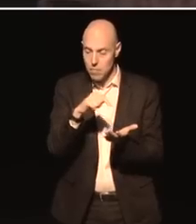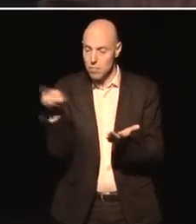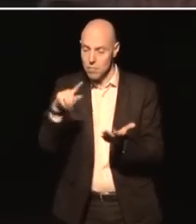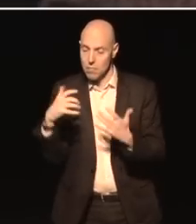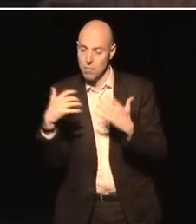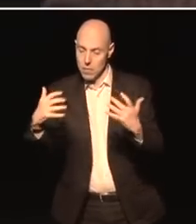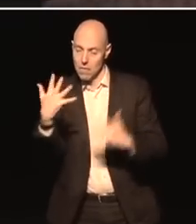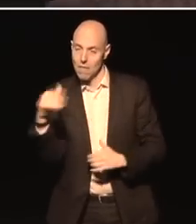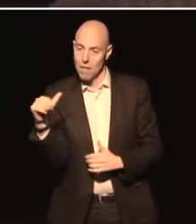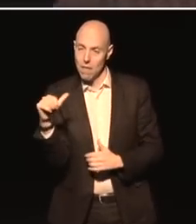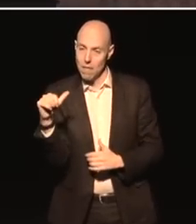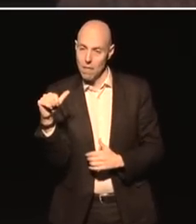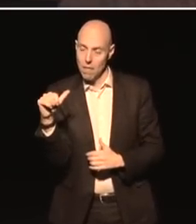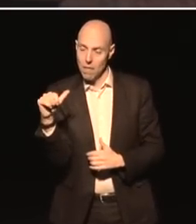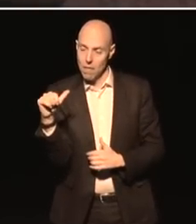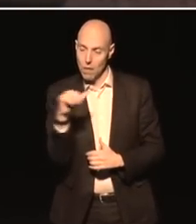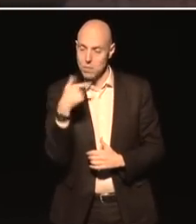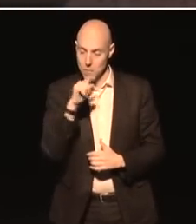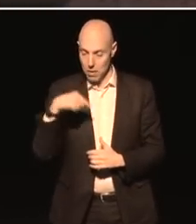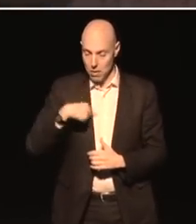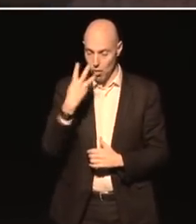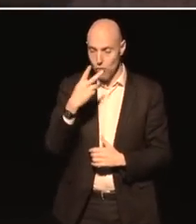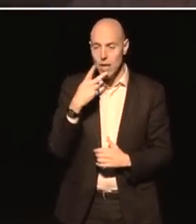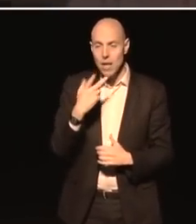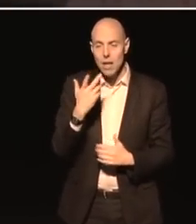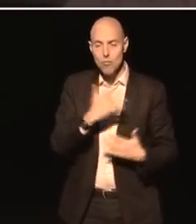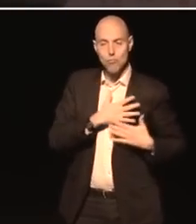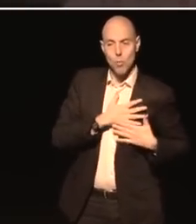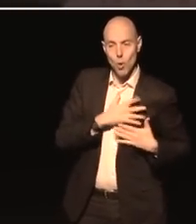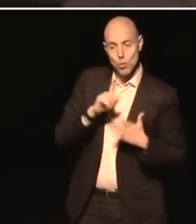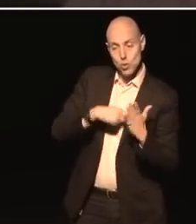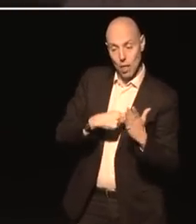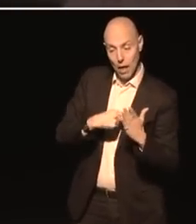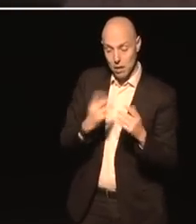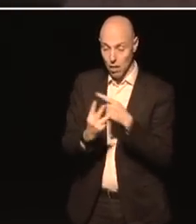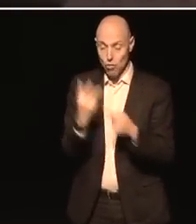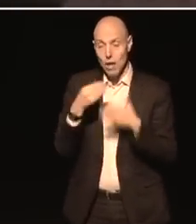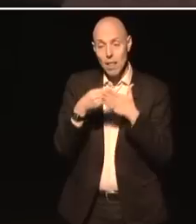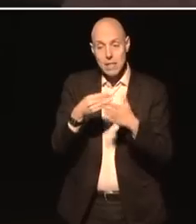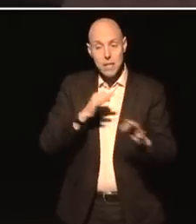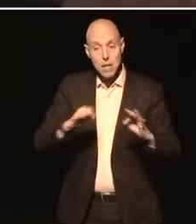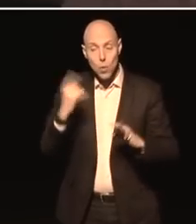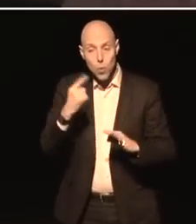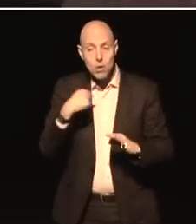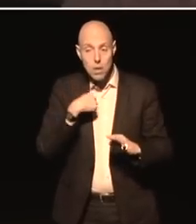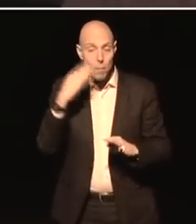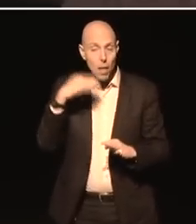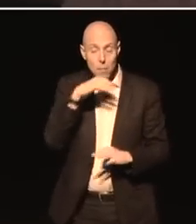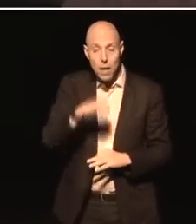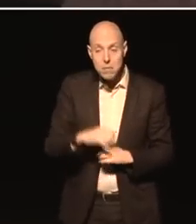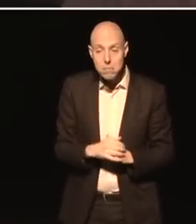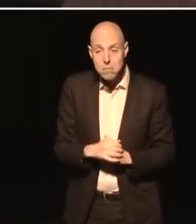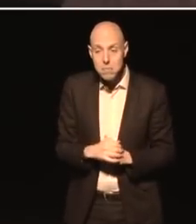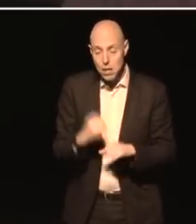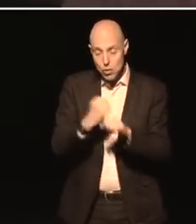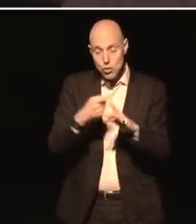all three leading roles of Romeo and Juliet were by black men. The opening night at the Coliseum, the leading couple was